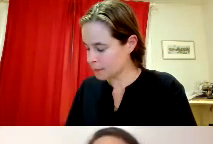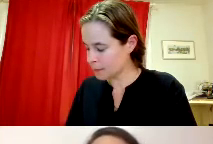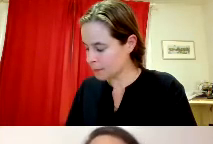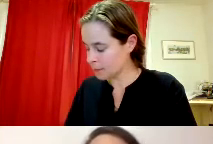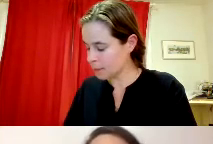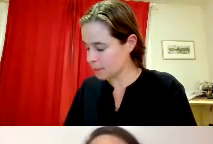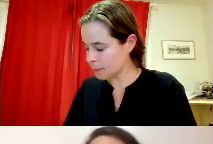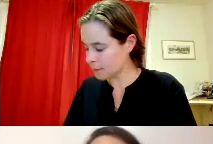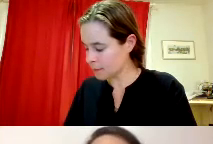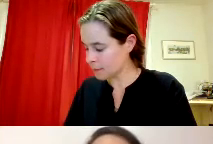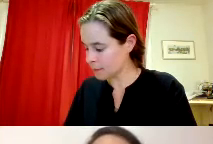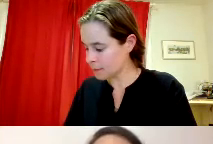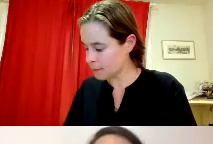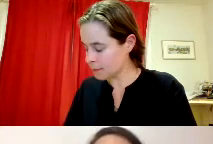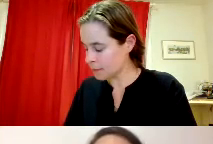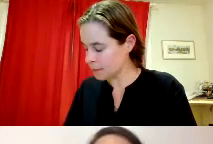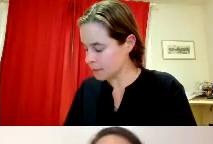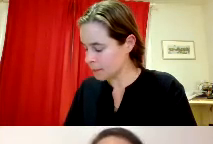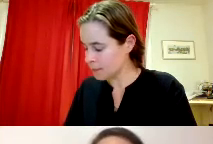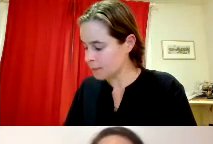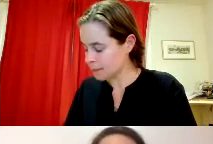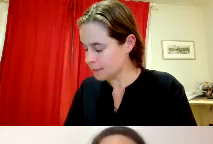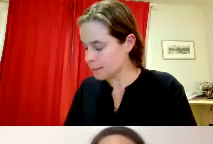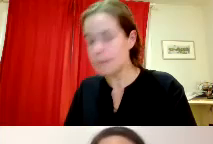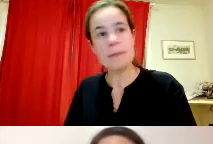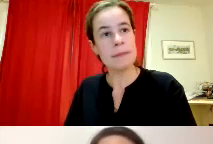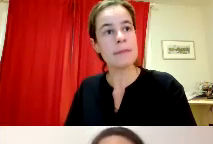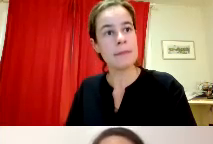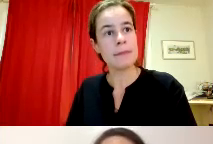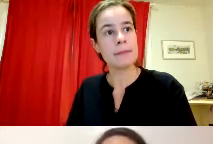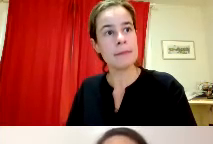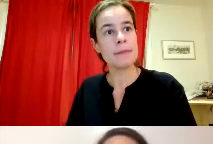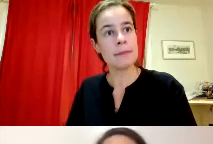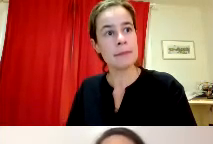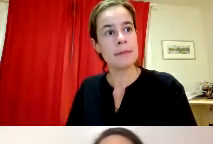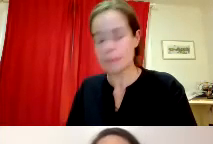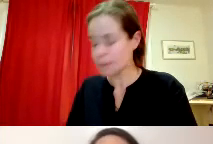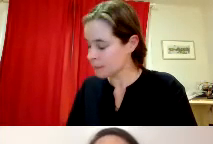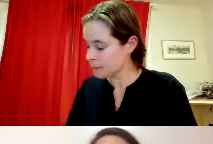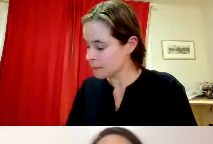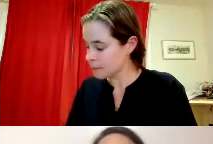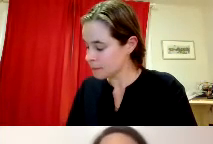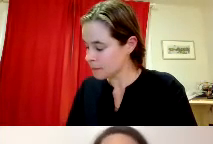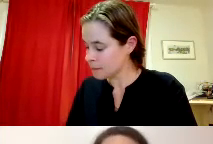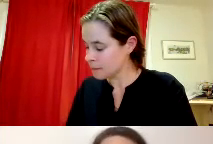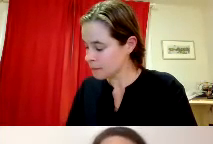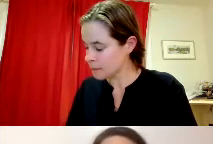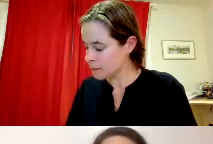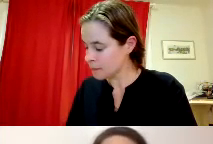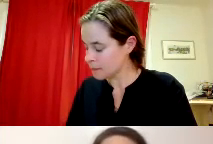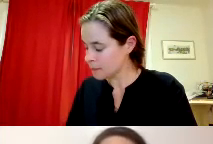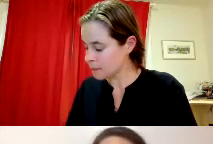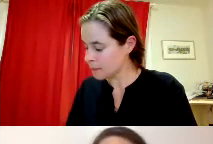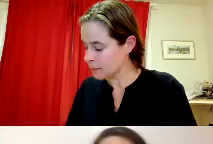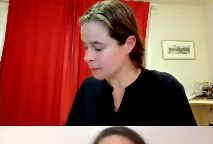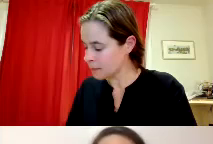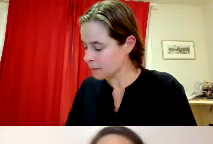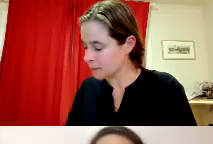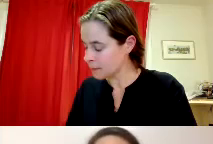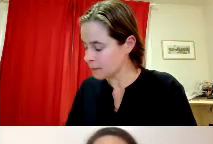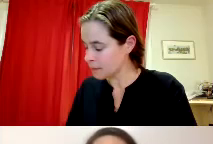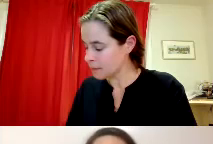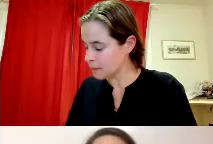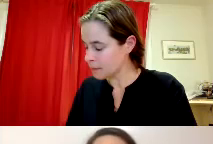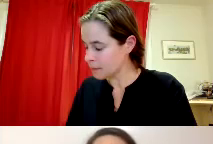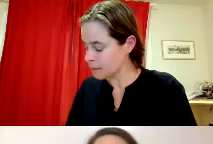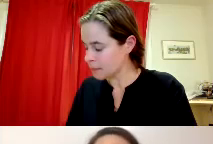were exacerbated or made worse by the pandemic, by the extra stress and concerns. Things like the vulnerability of formula-fed infants to